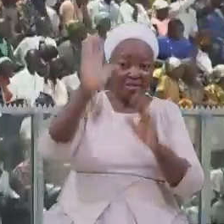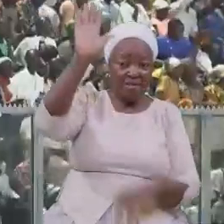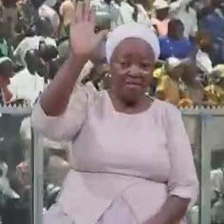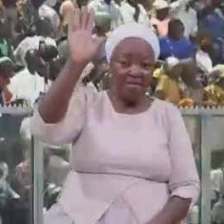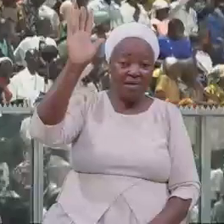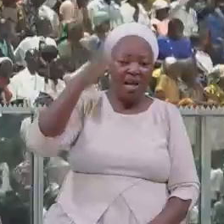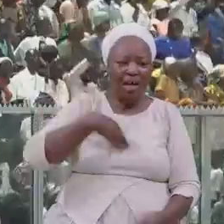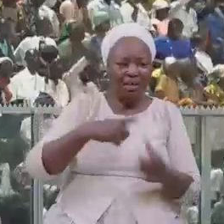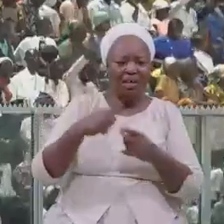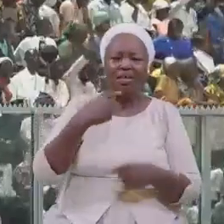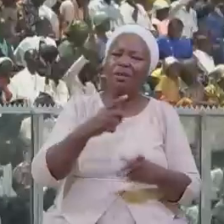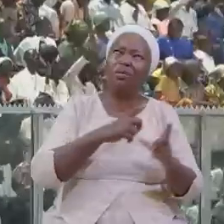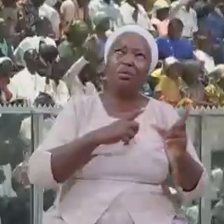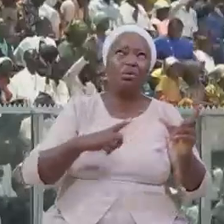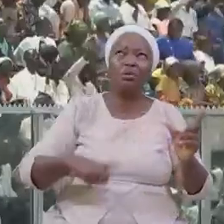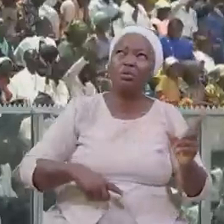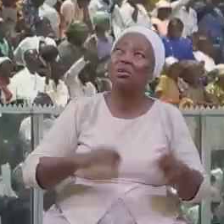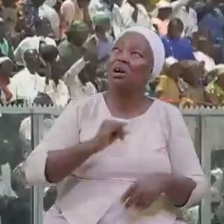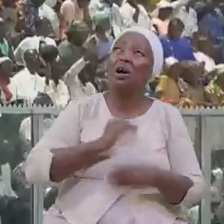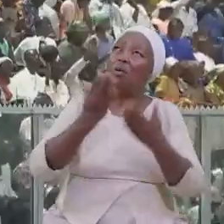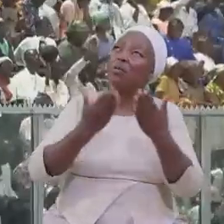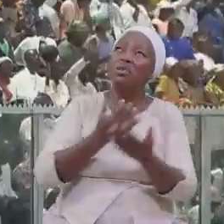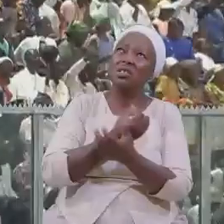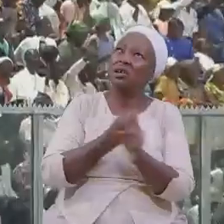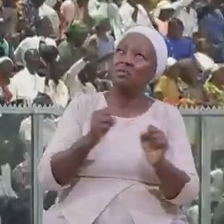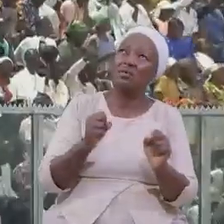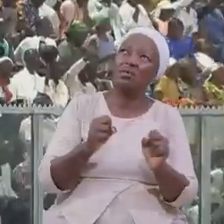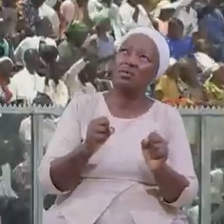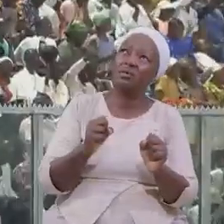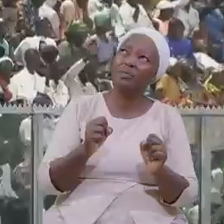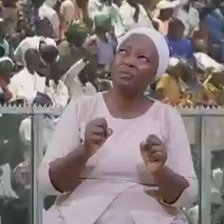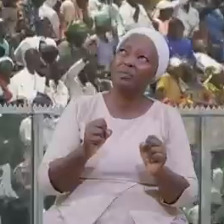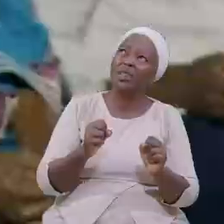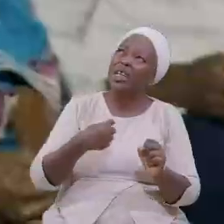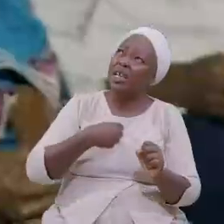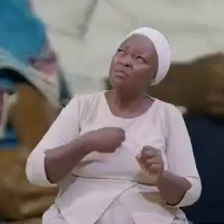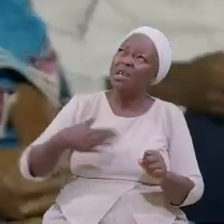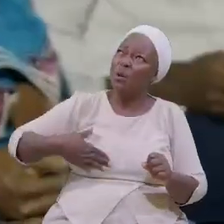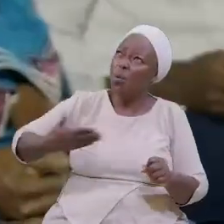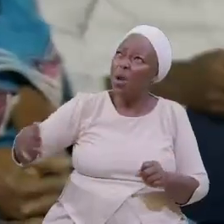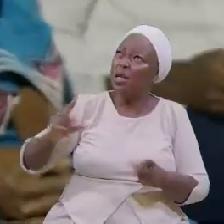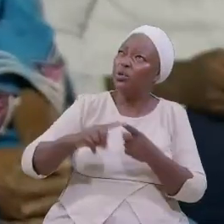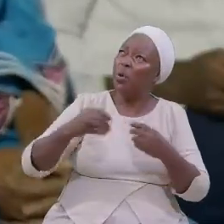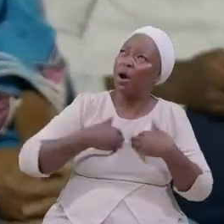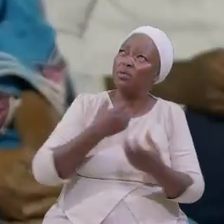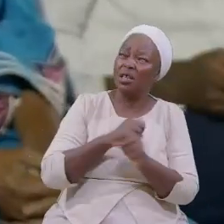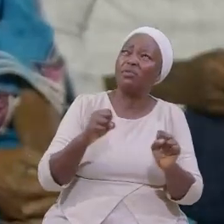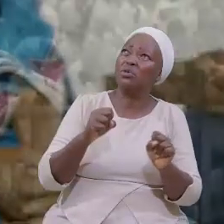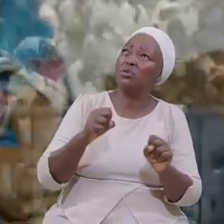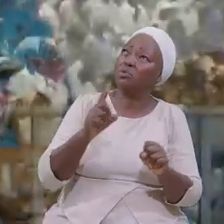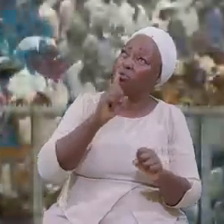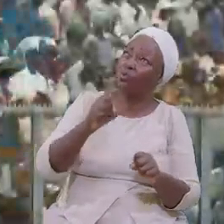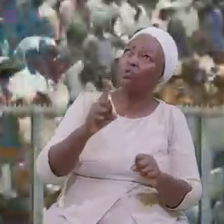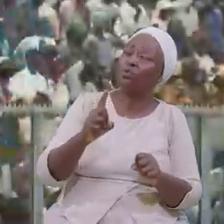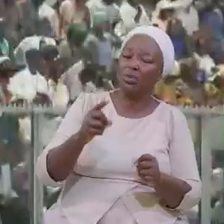and say, Lord, I want salvation. I'm willing to have salvation.